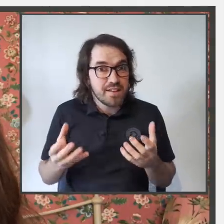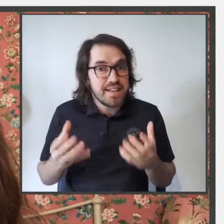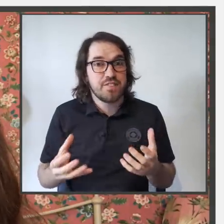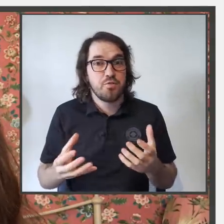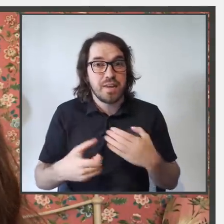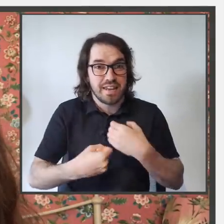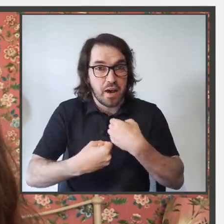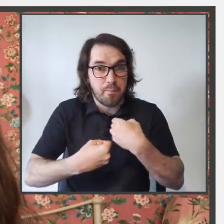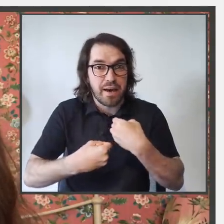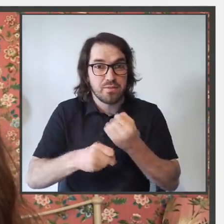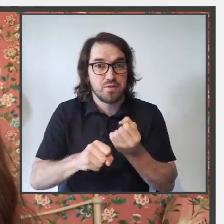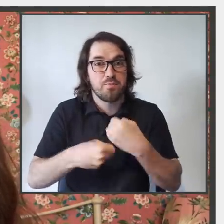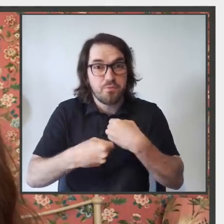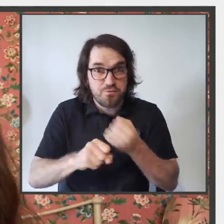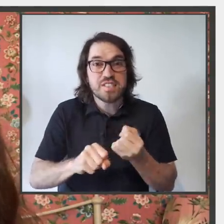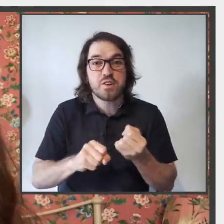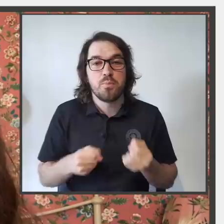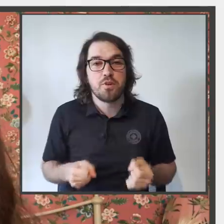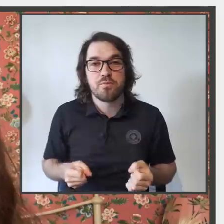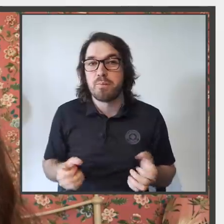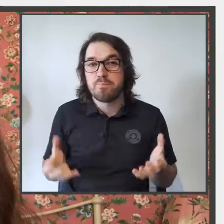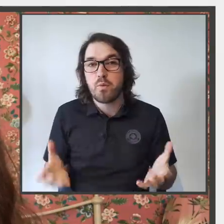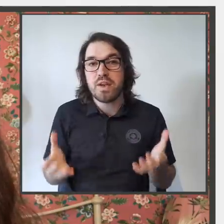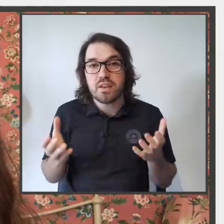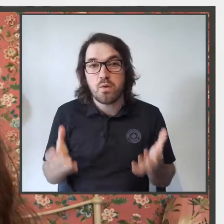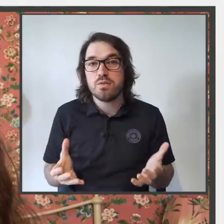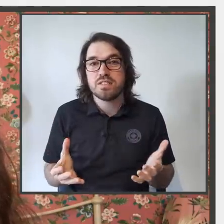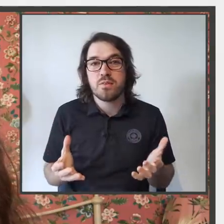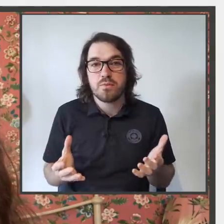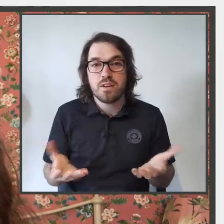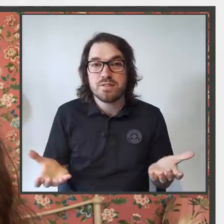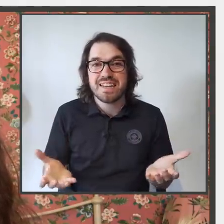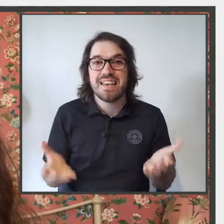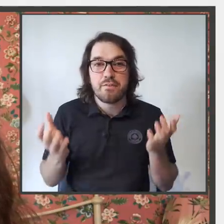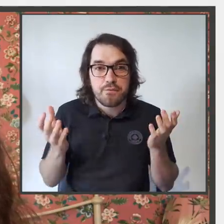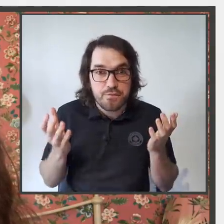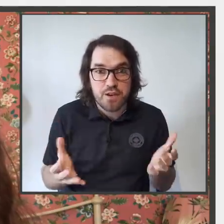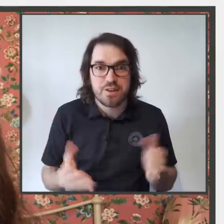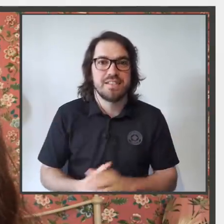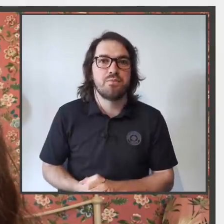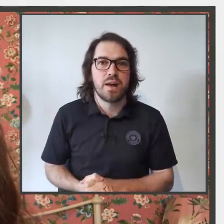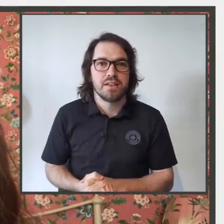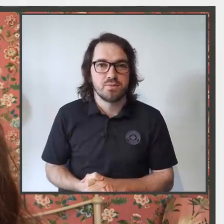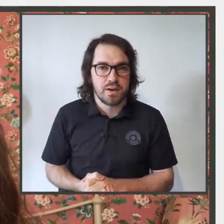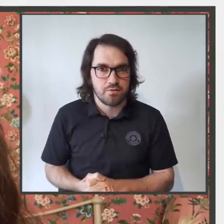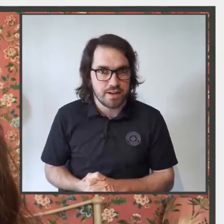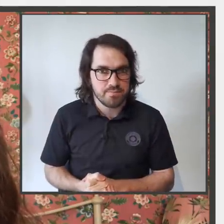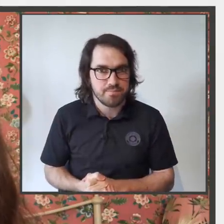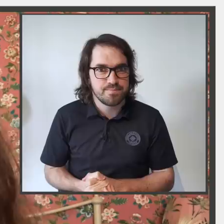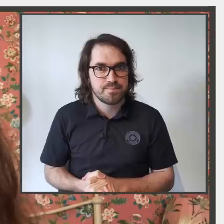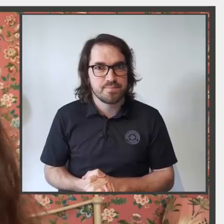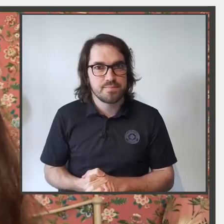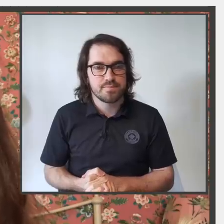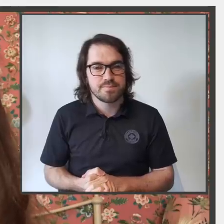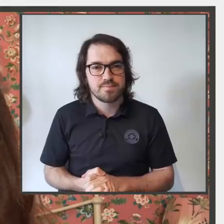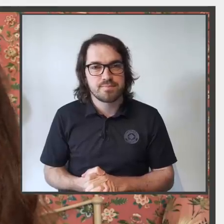can have a literal meaning about sort of physical movement, but we can also use it in a figurative way as well, right?